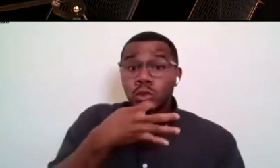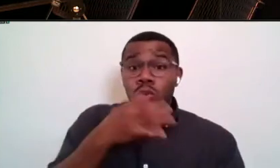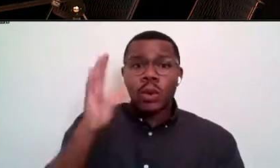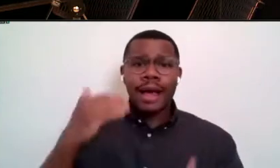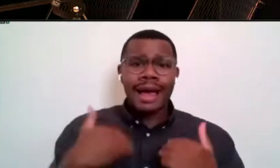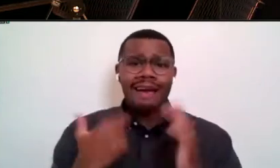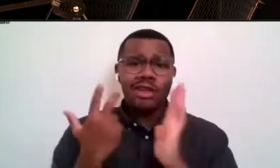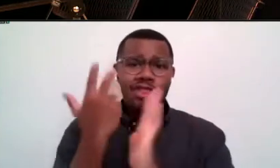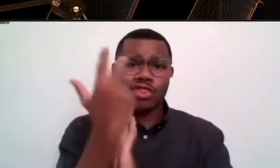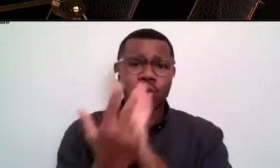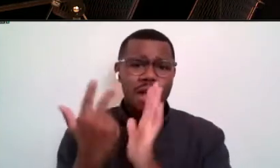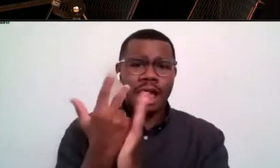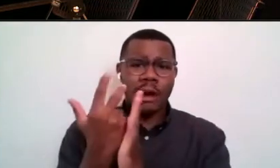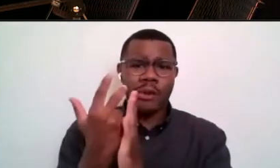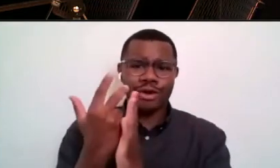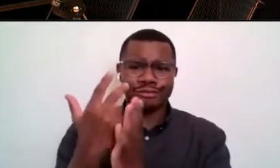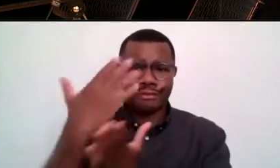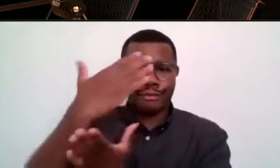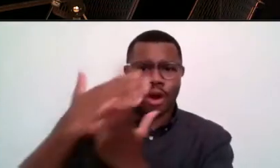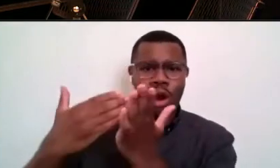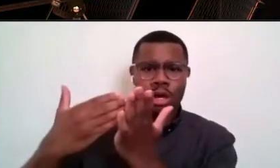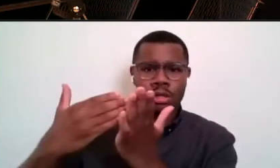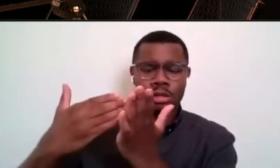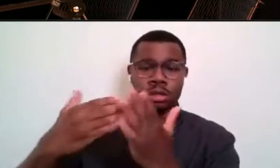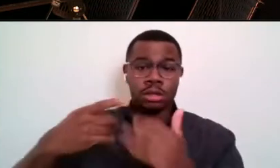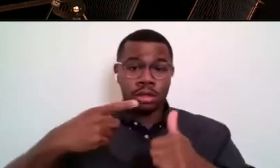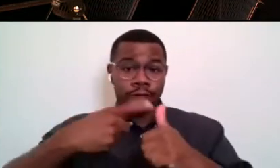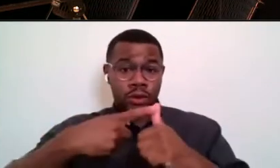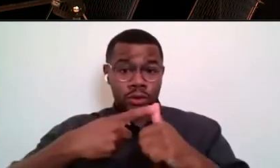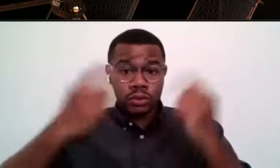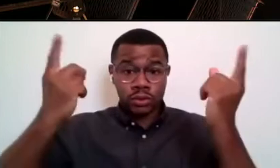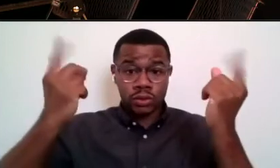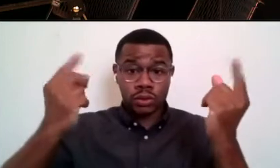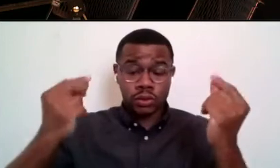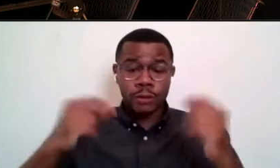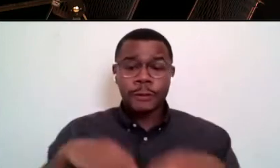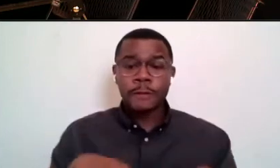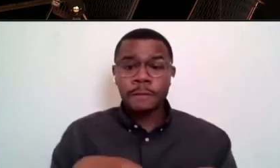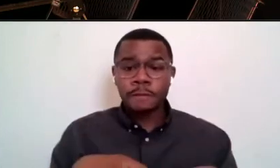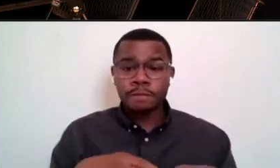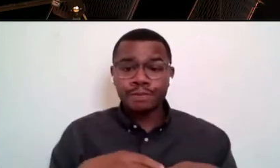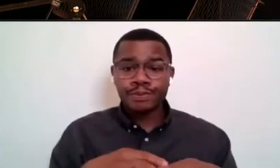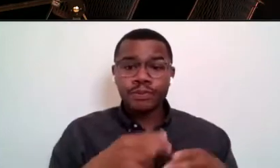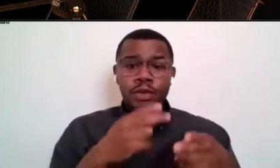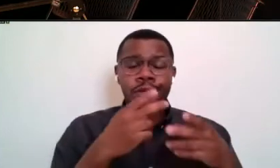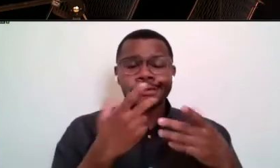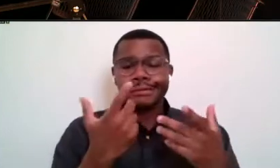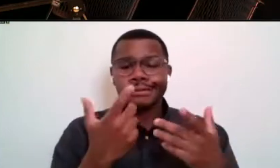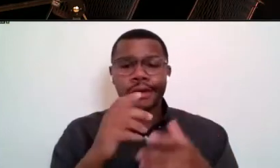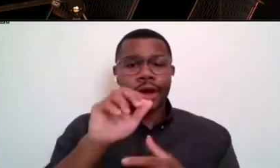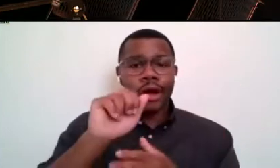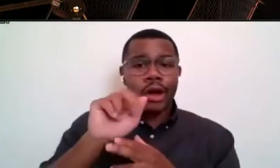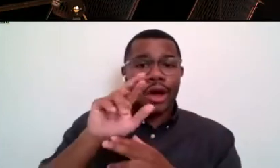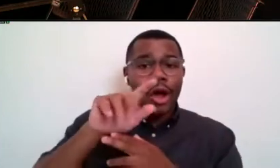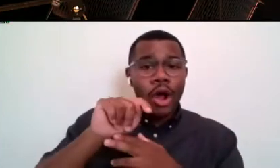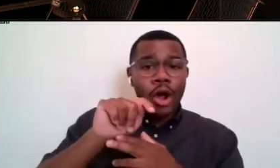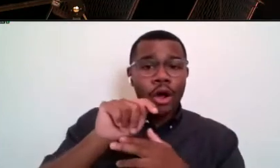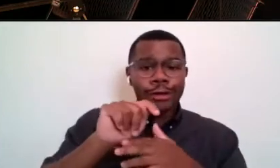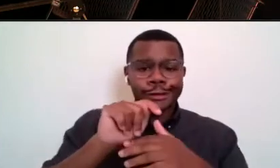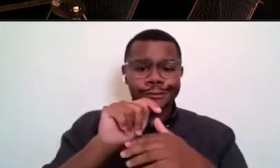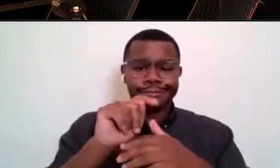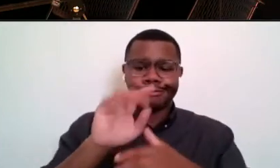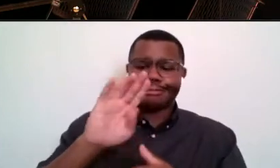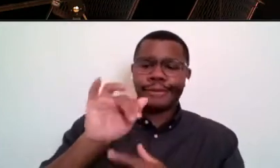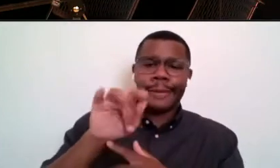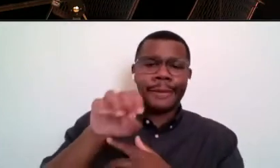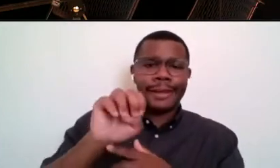off with a cycle of these short art-based mini workshops where you will, in Zoom and here in the